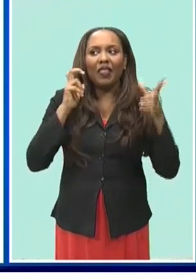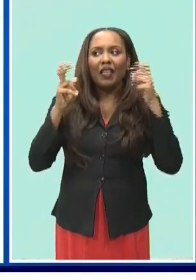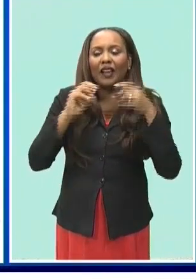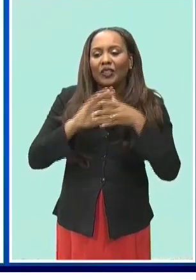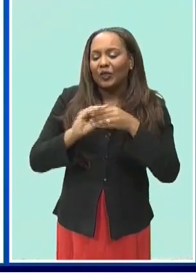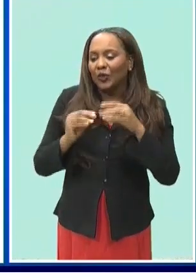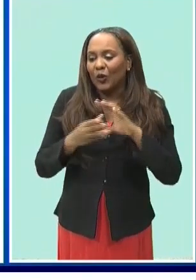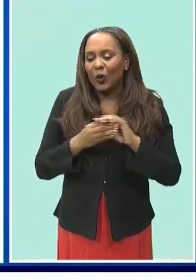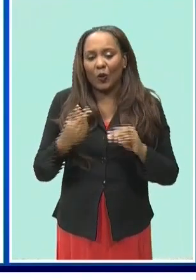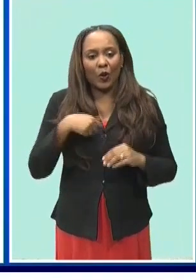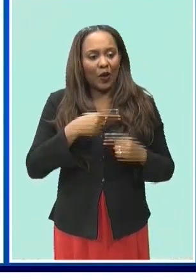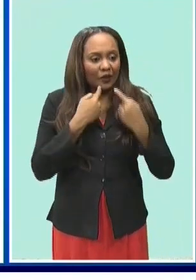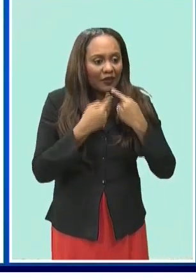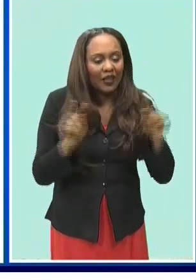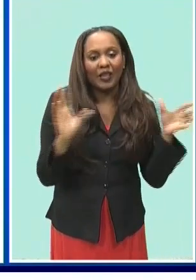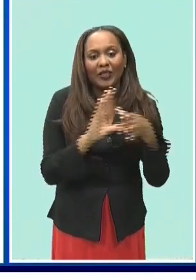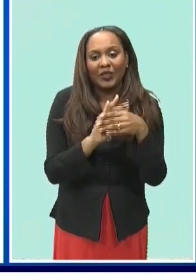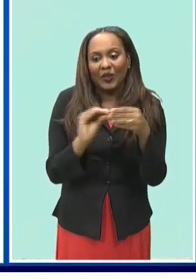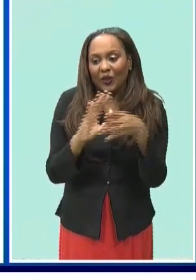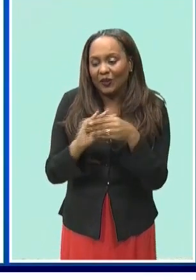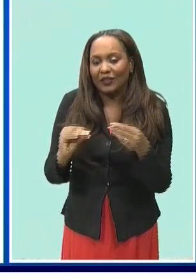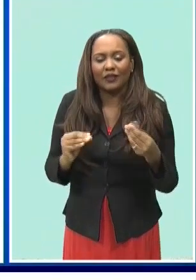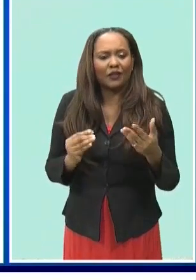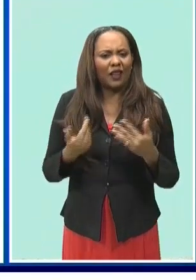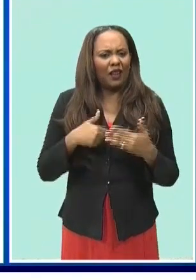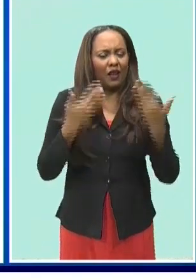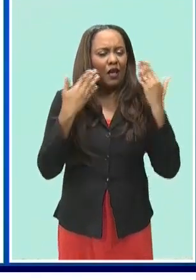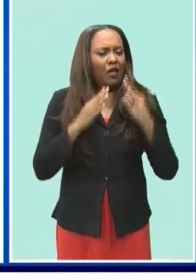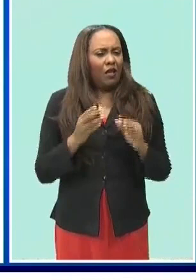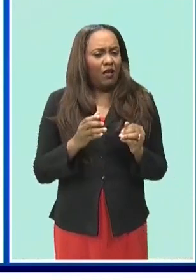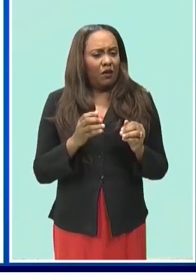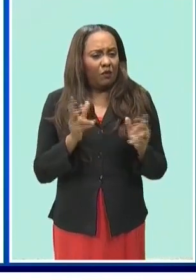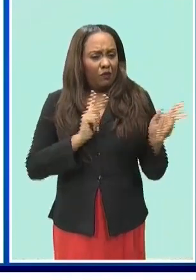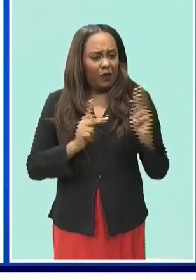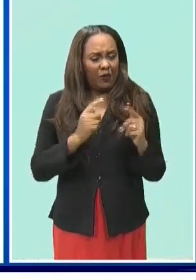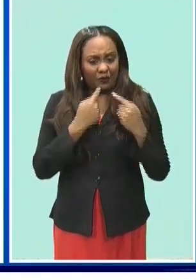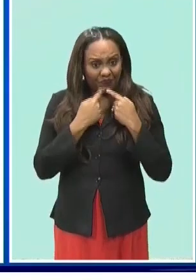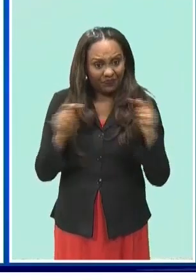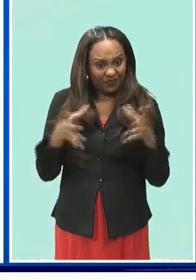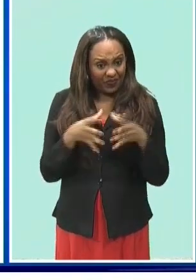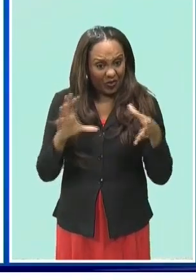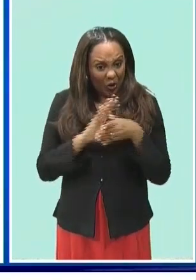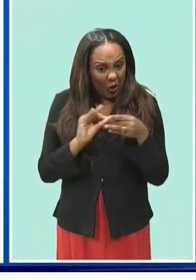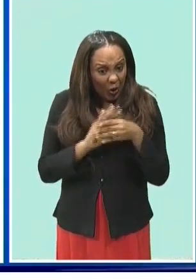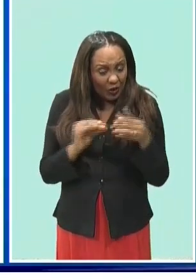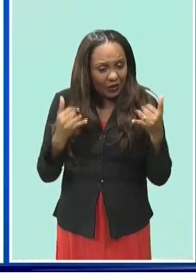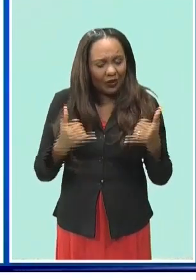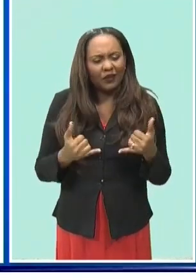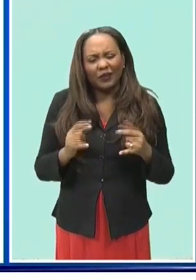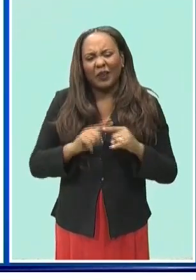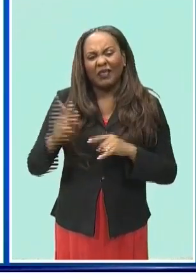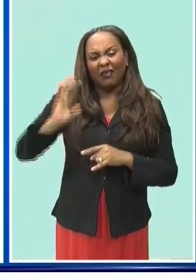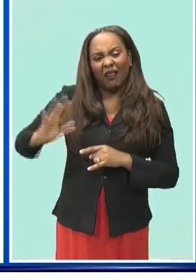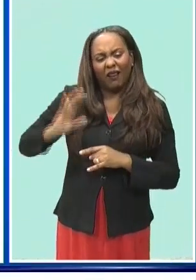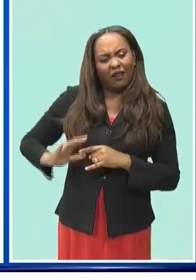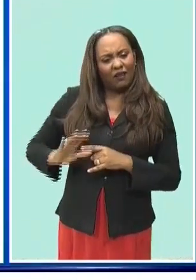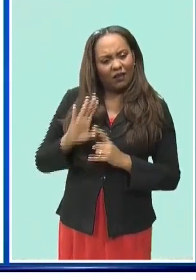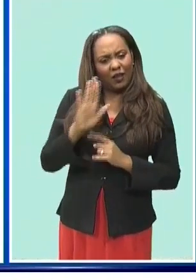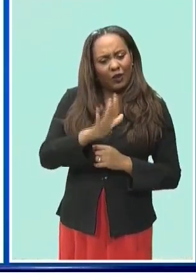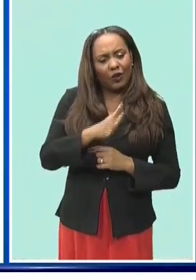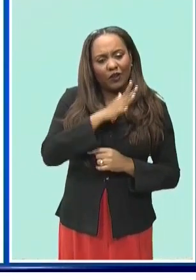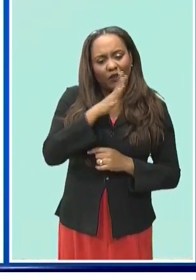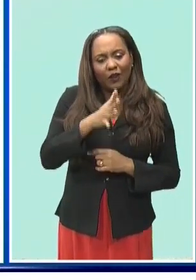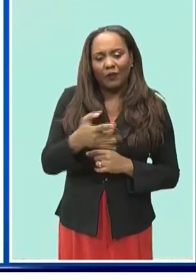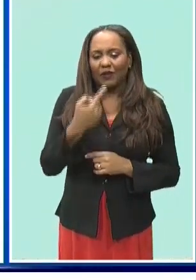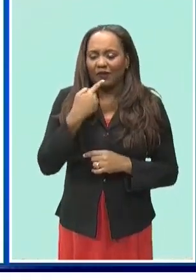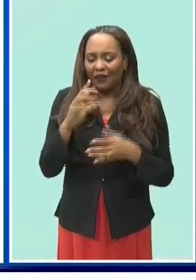I don't know if that tradition is very much still ongoing, but you may remember how our grandmothers always told stories. Yeah. We've always